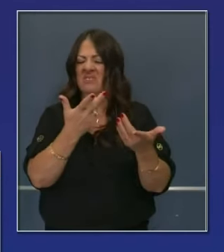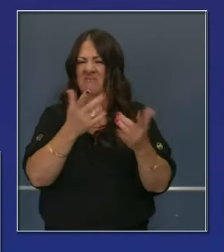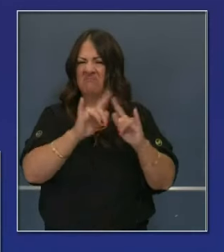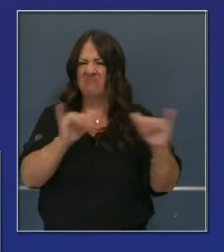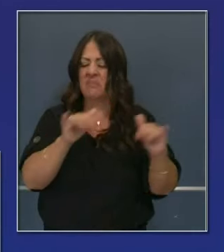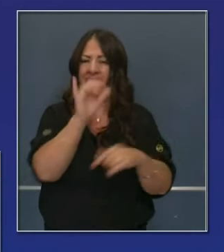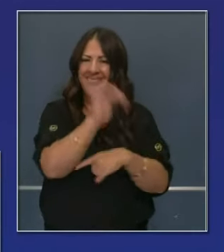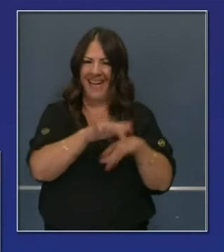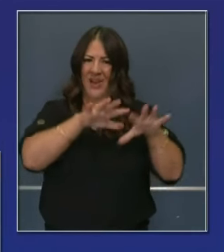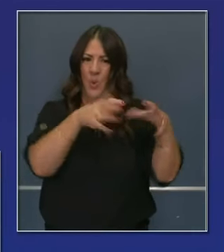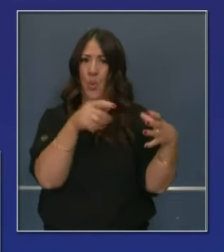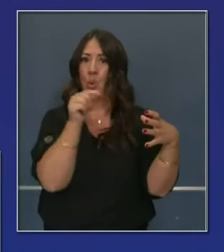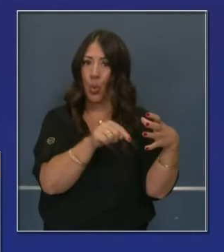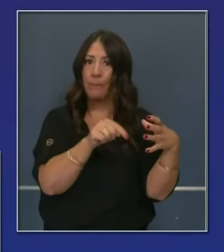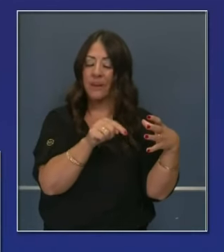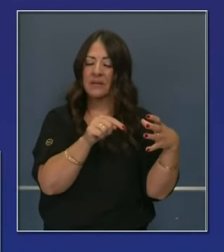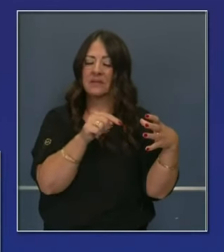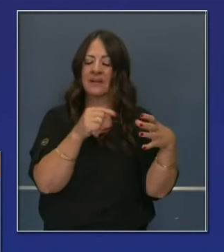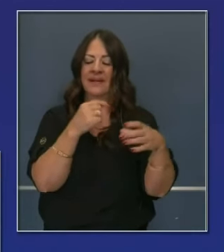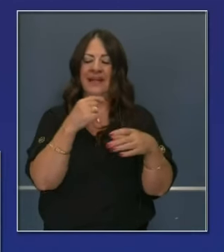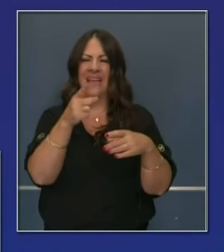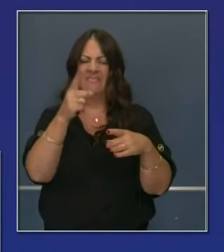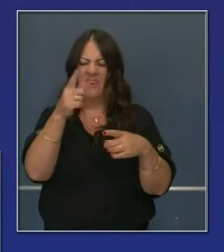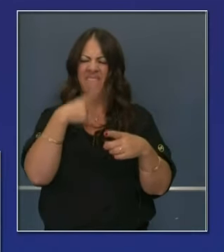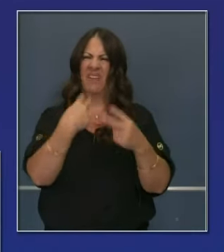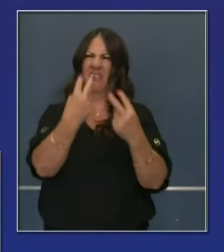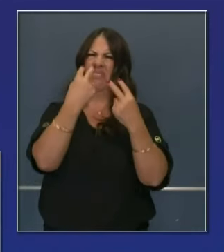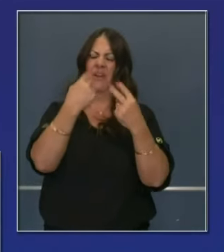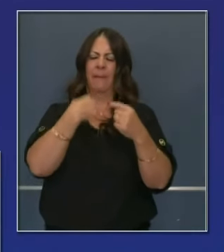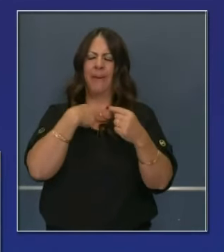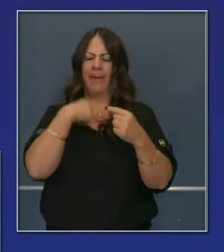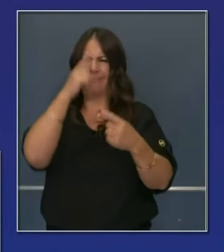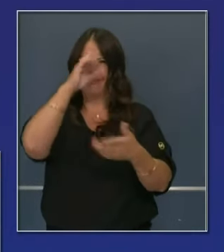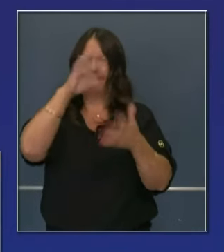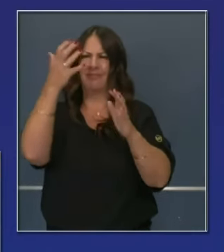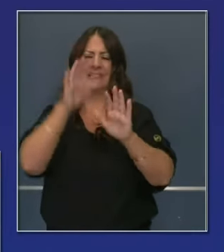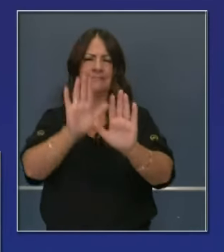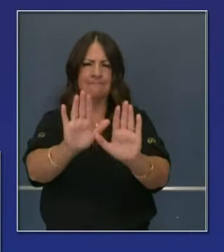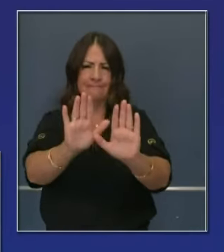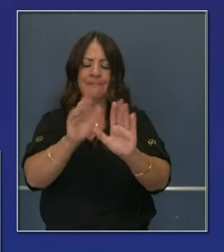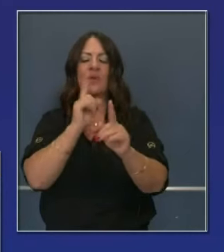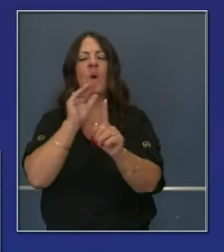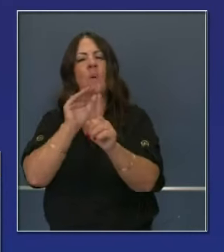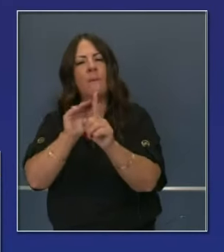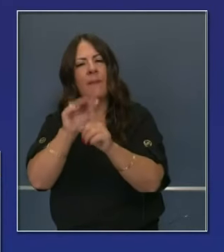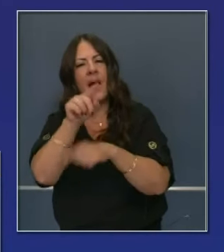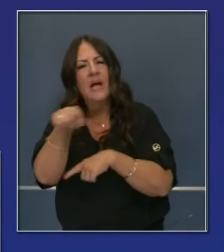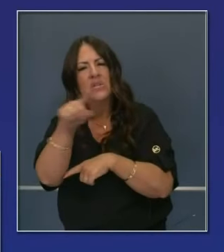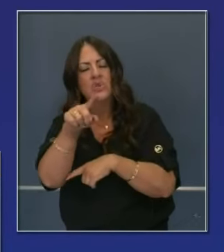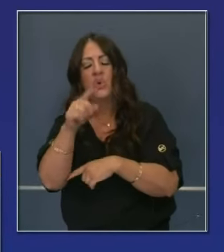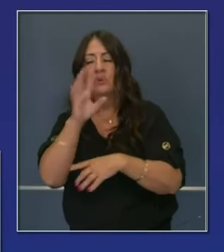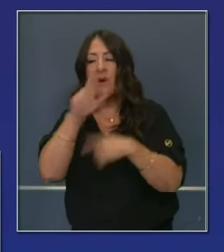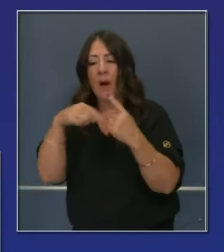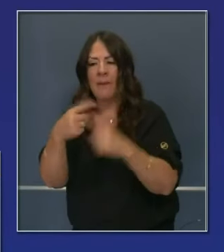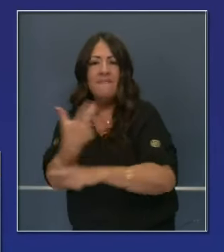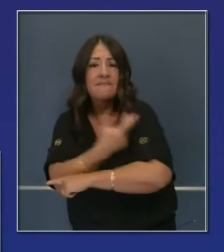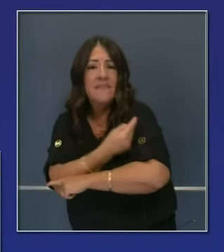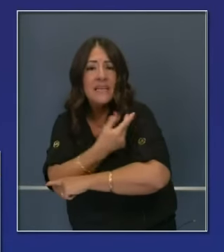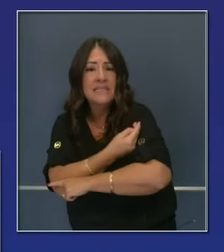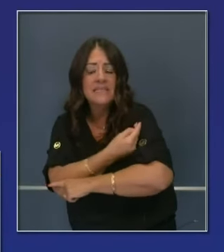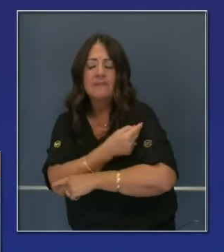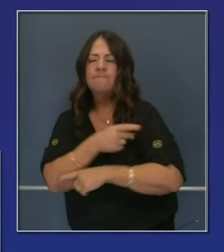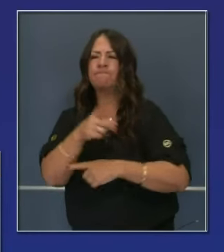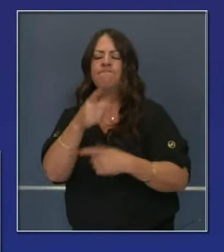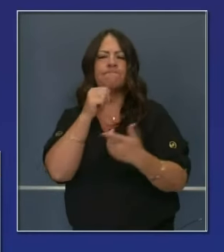haven't lost you, I want to just, again, remind you that when we talk about vaccinations, don't anticipate